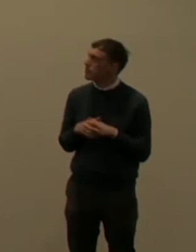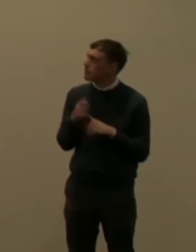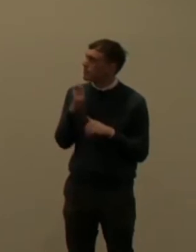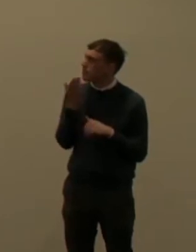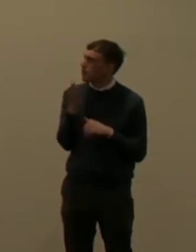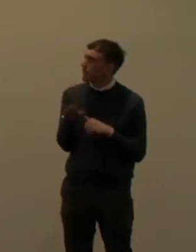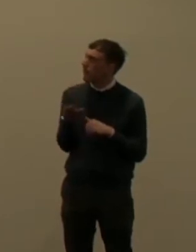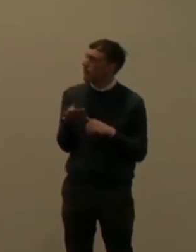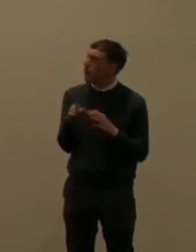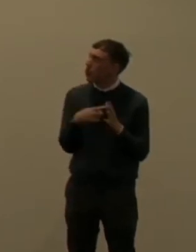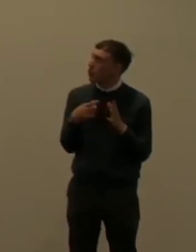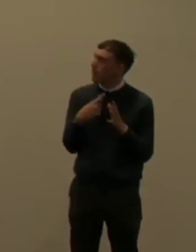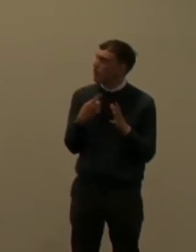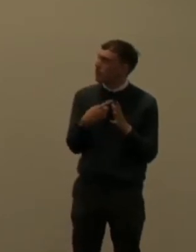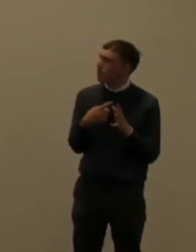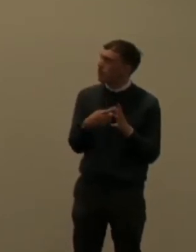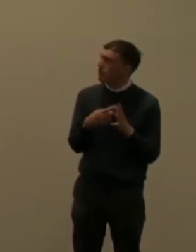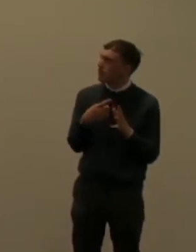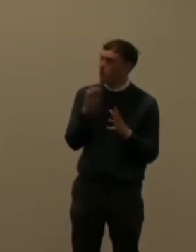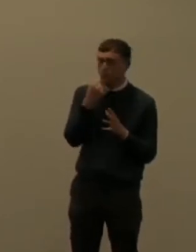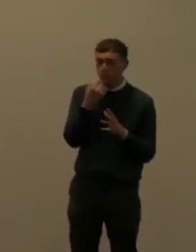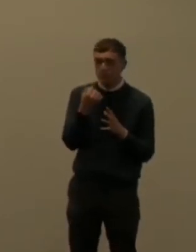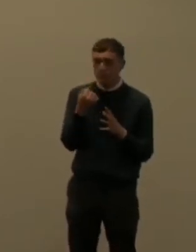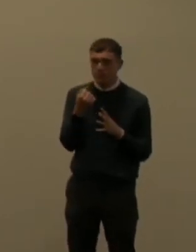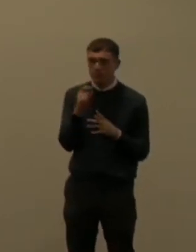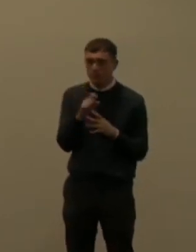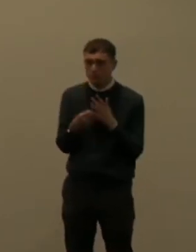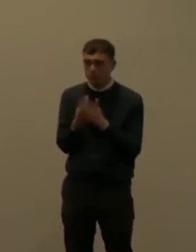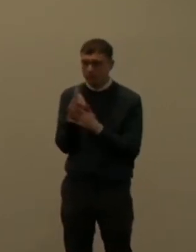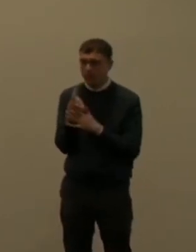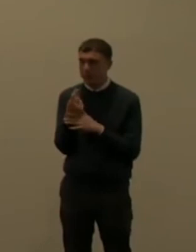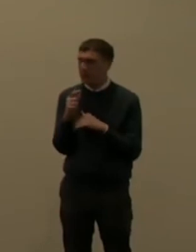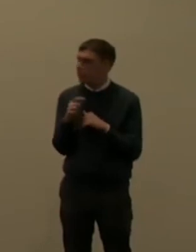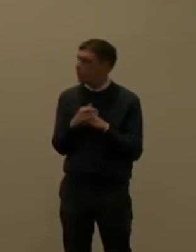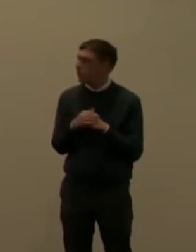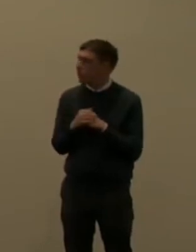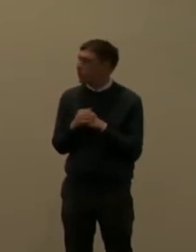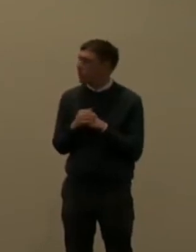the Power Automation, here what is happening actually is